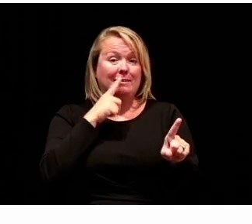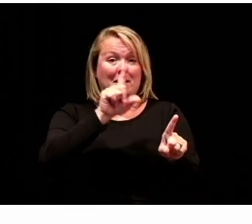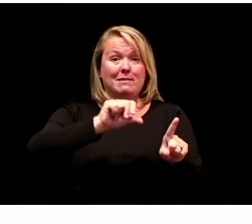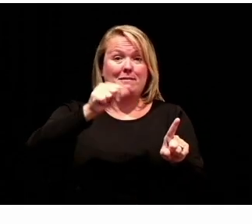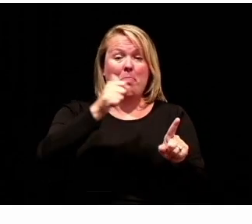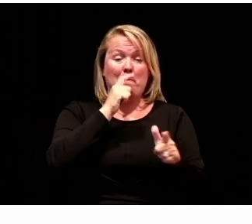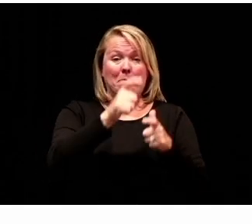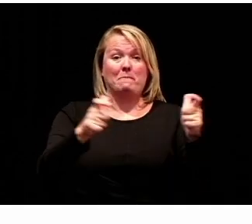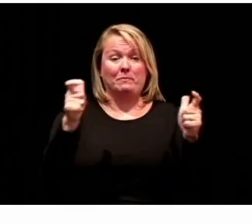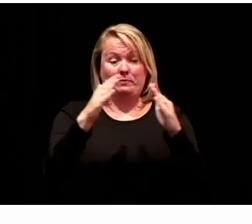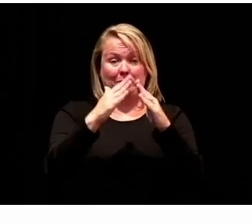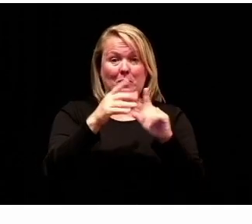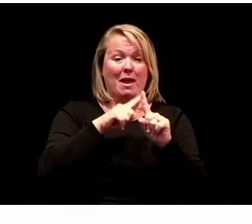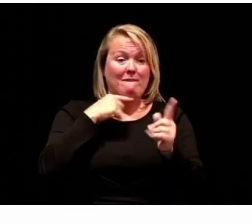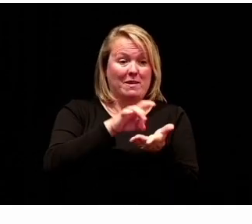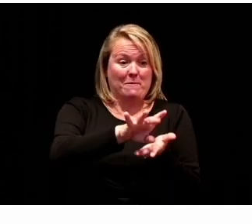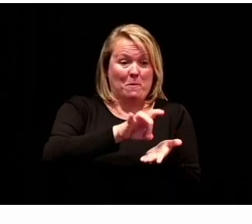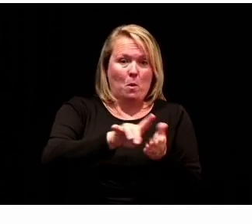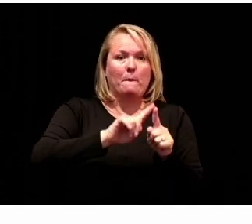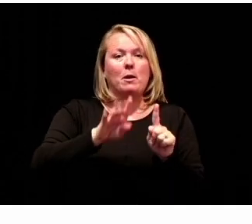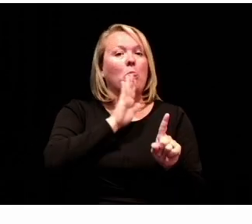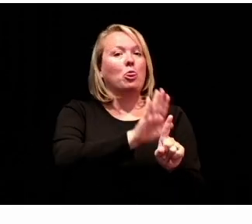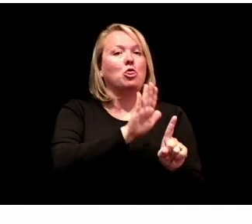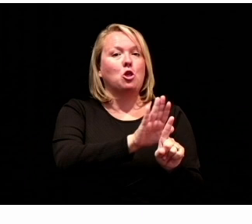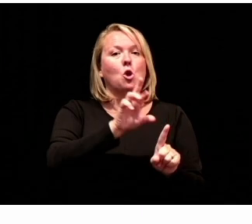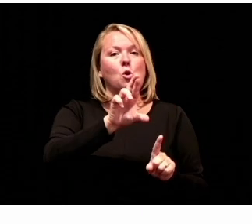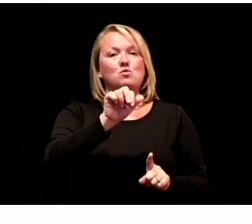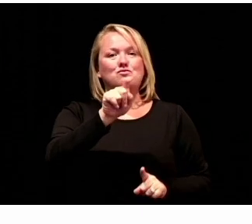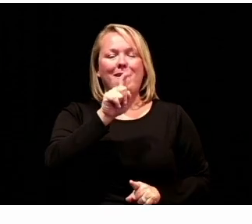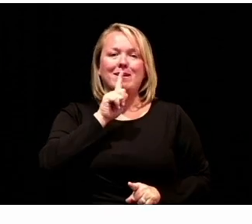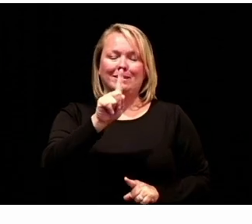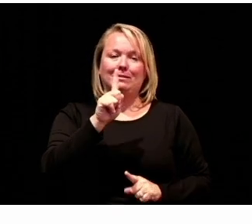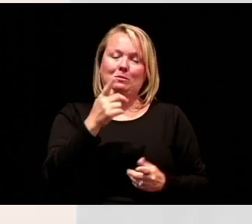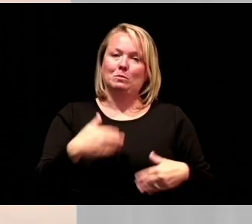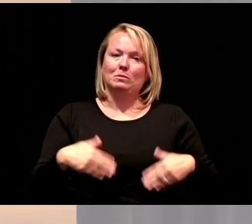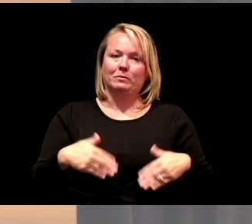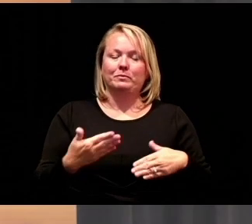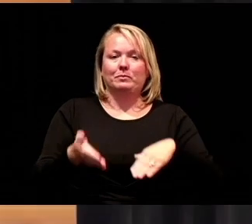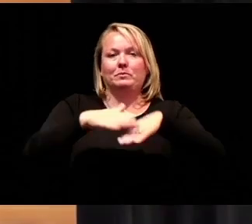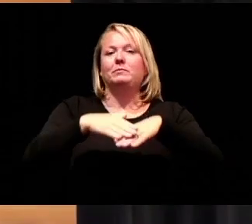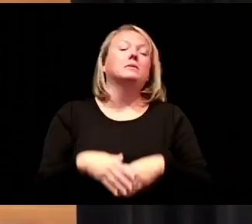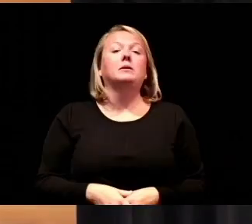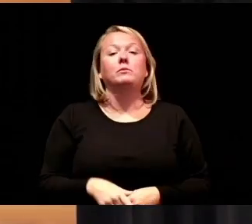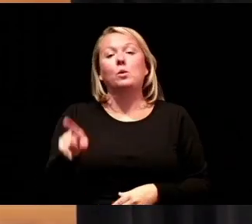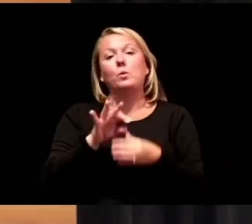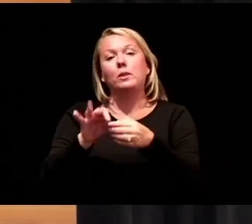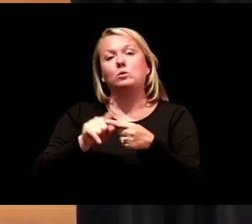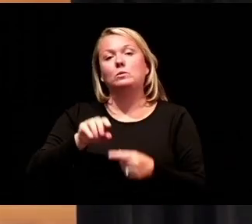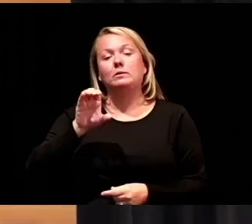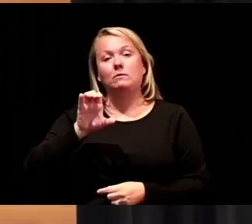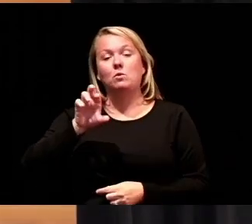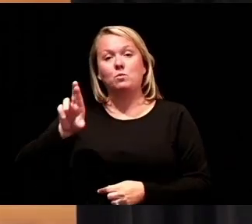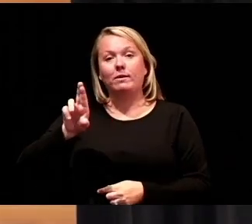47%, Inkster, 39.8%, Taylor, 37%, Southfield, 32%. You get the idea. We did an analysis of impediments for Clinton